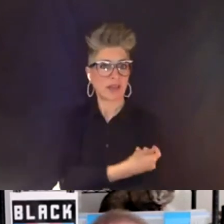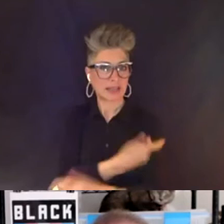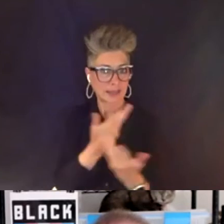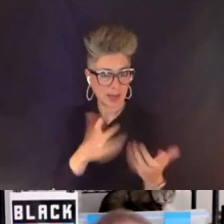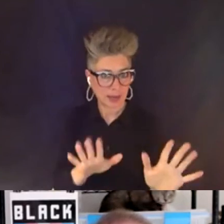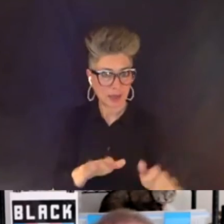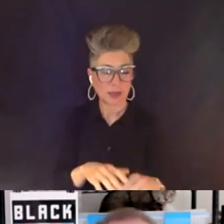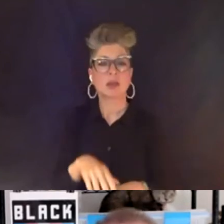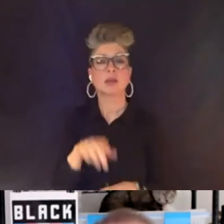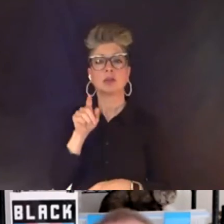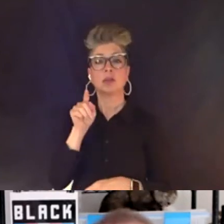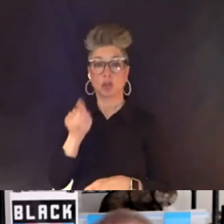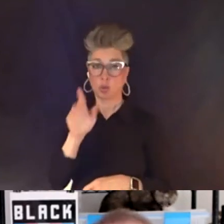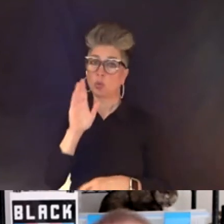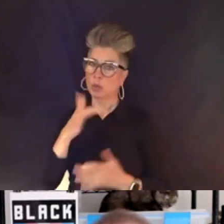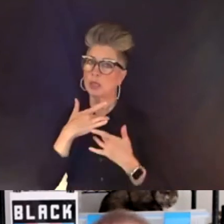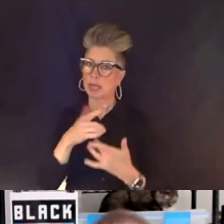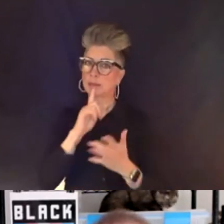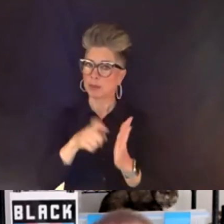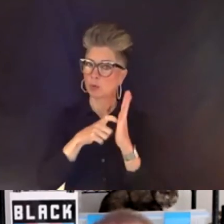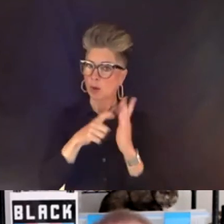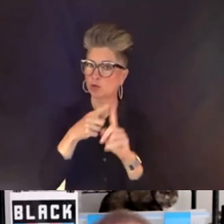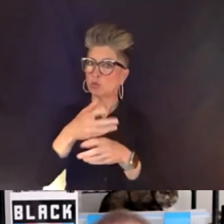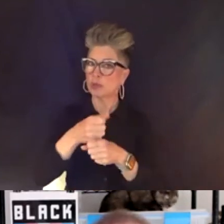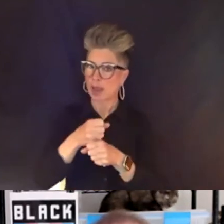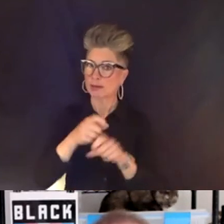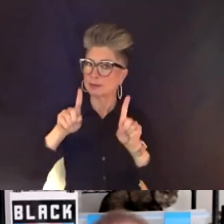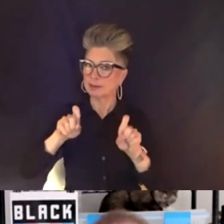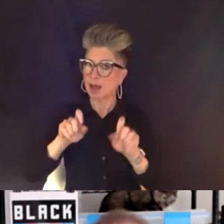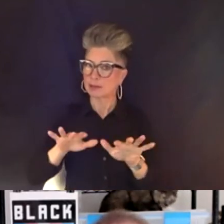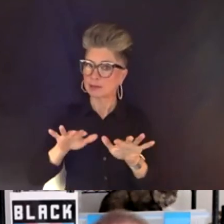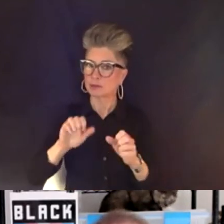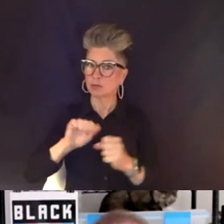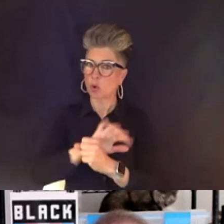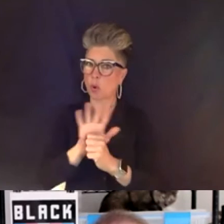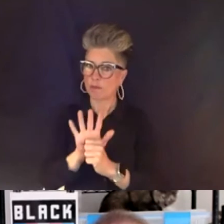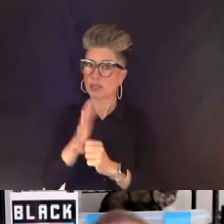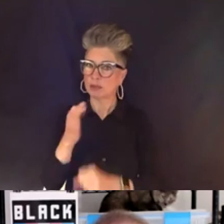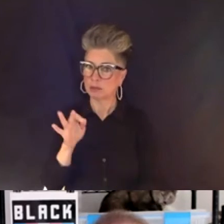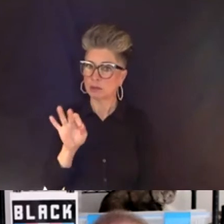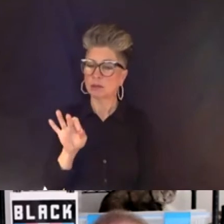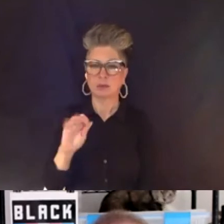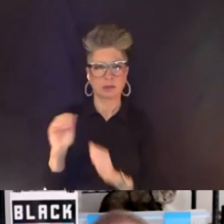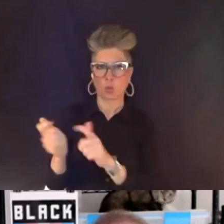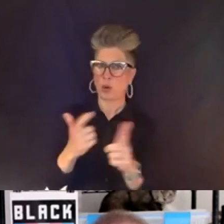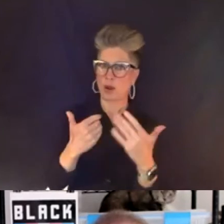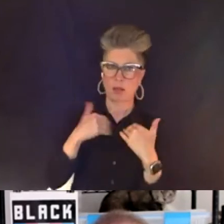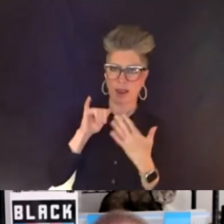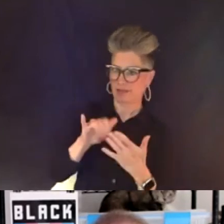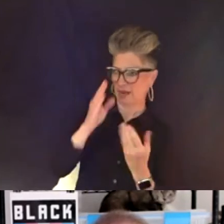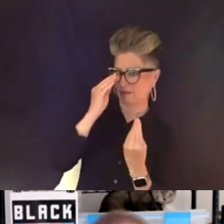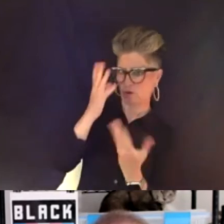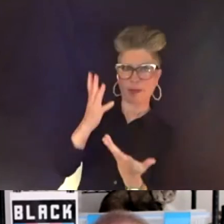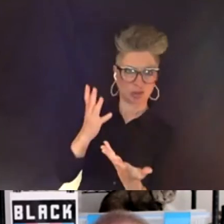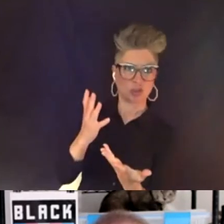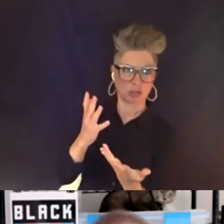expected most likely to get a COVID test so that you have that. We all have that information, whoever is involved in your care.